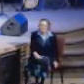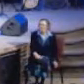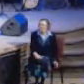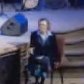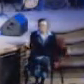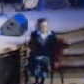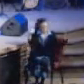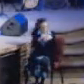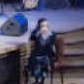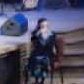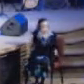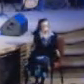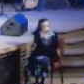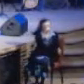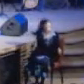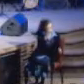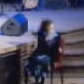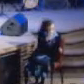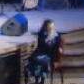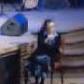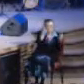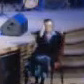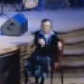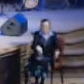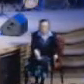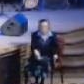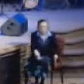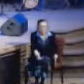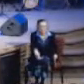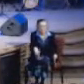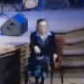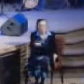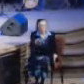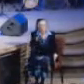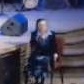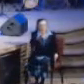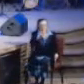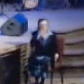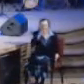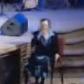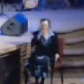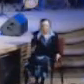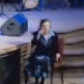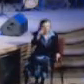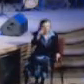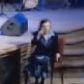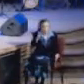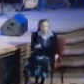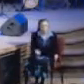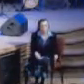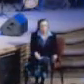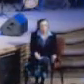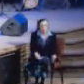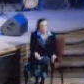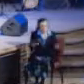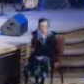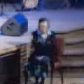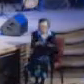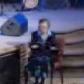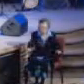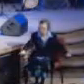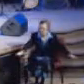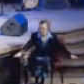Judah, these people were Canaanites, and they were the lowest form, the most basest form